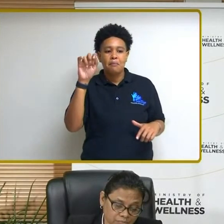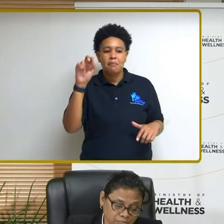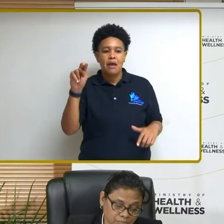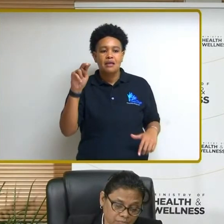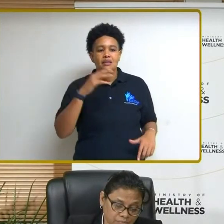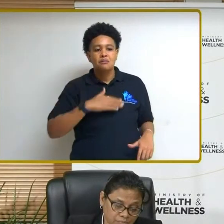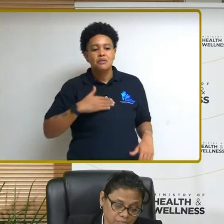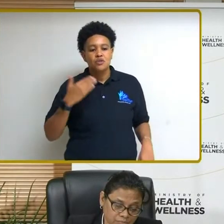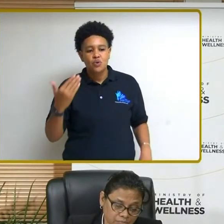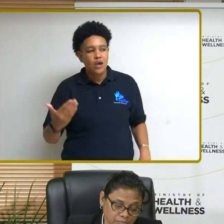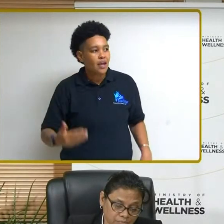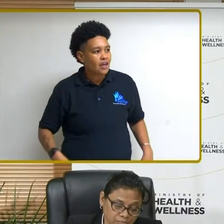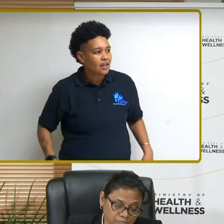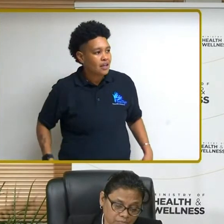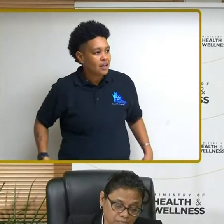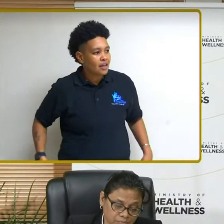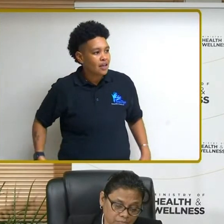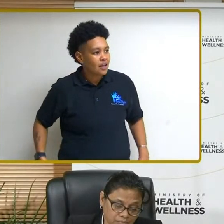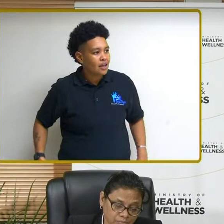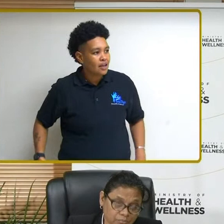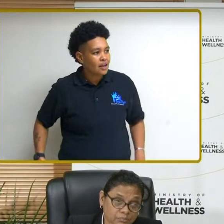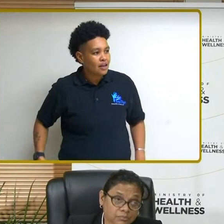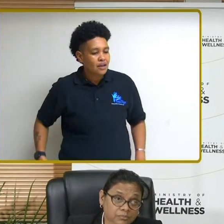Gay, please go ahead.